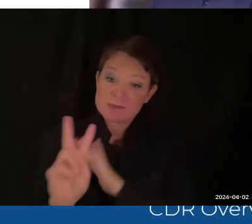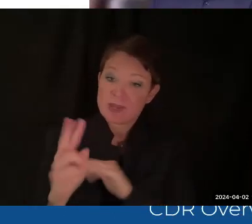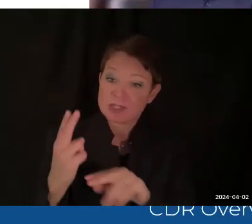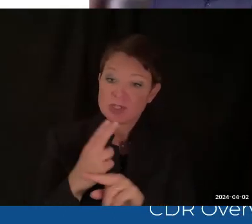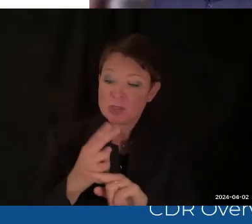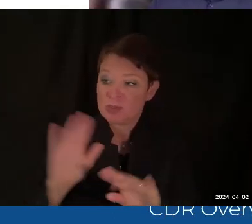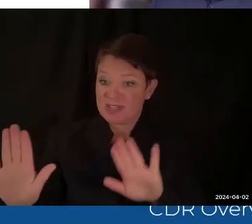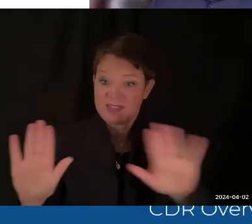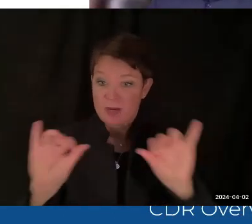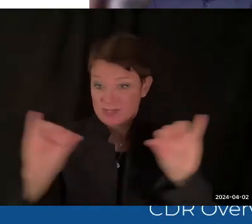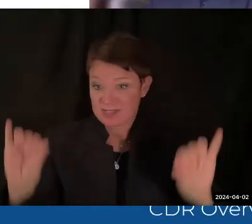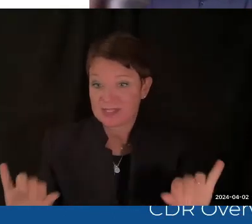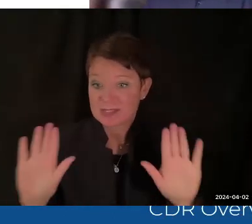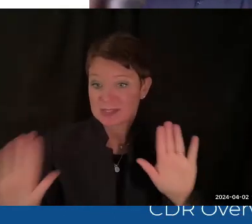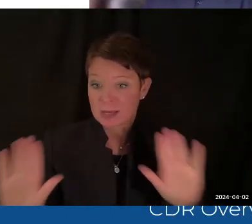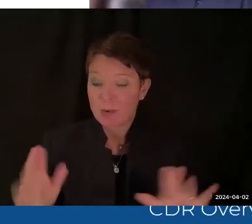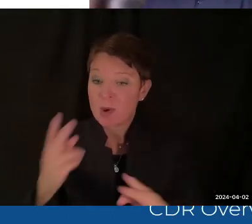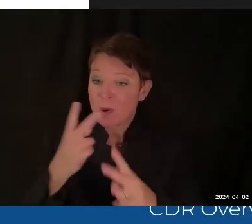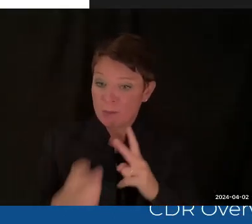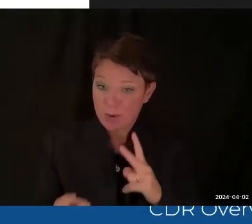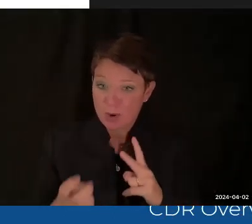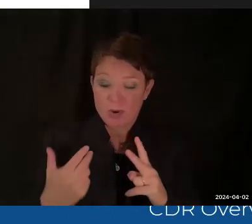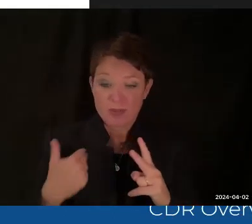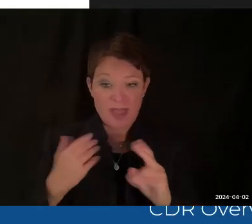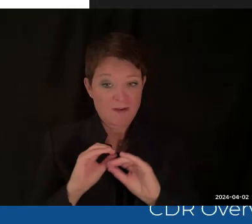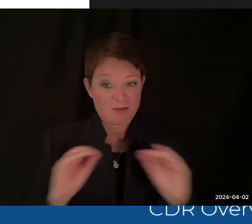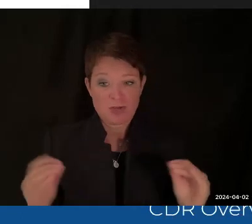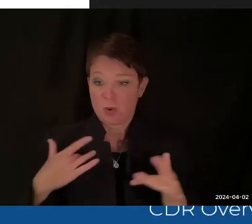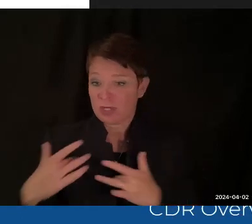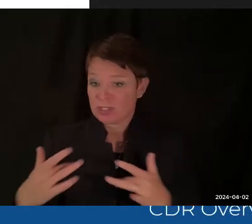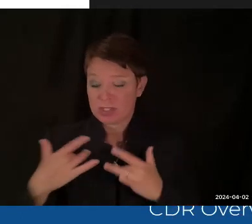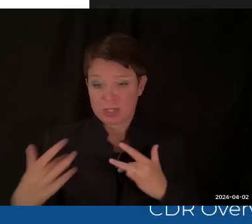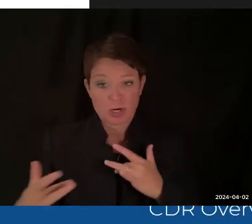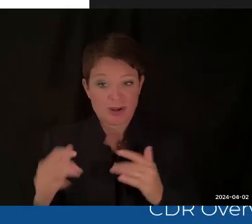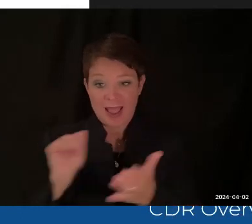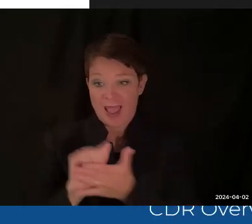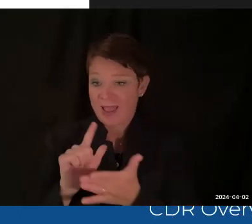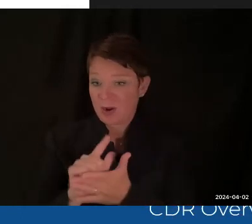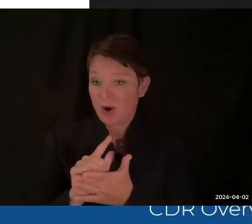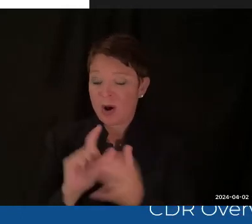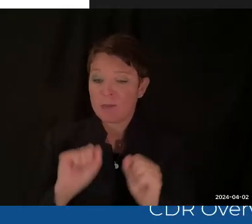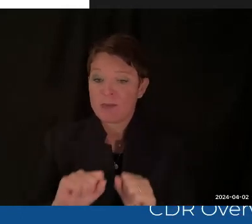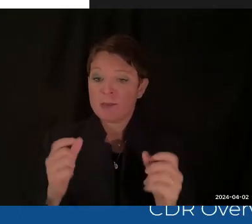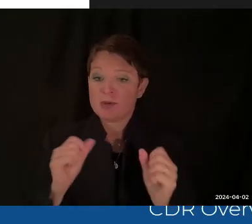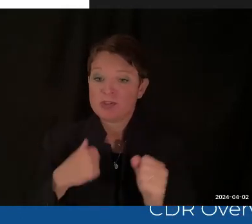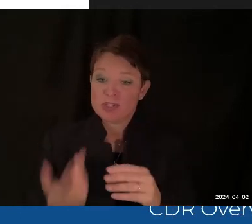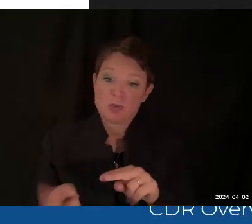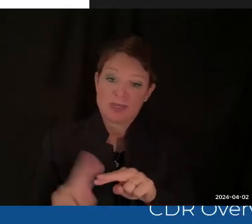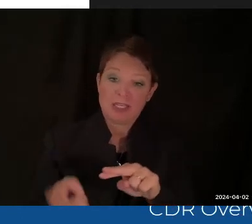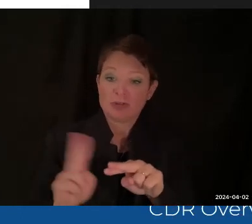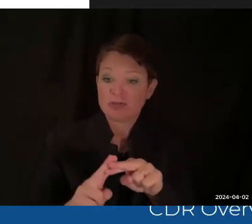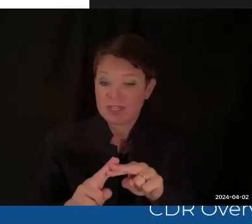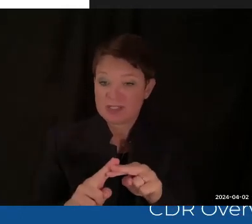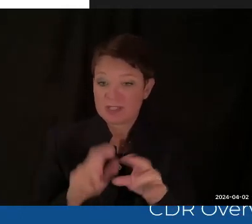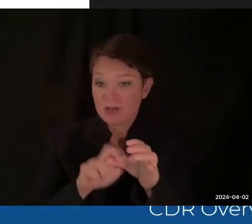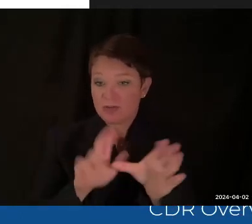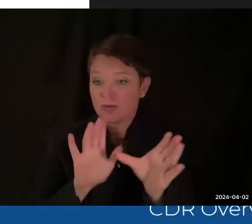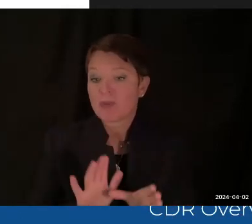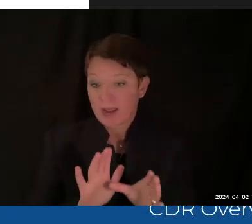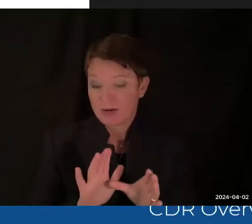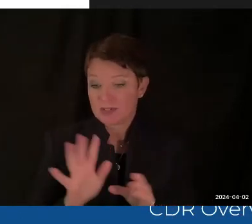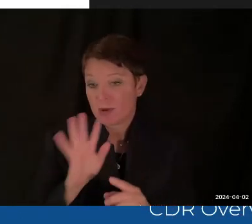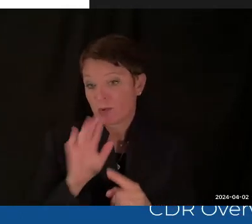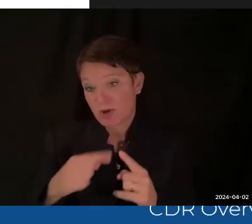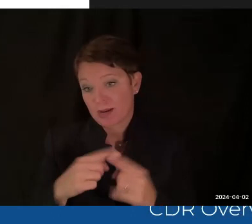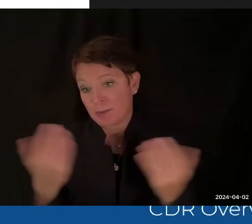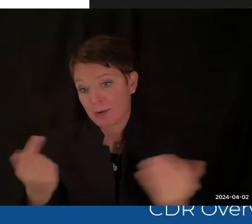use their system, and both of them have no concerns whatsoever about being able to absorb the riders that we're talking